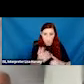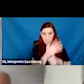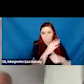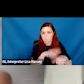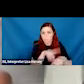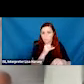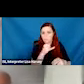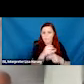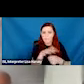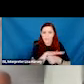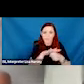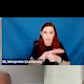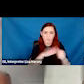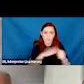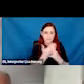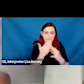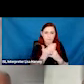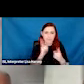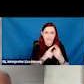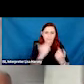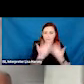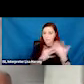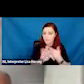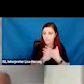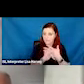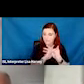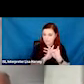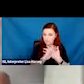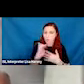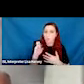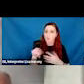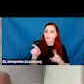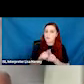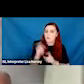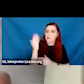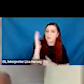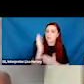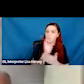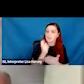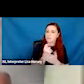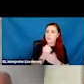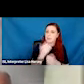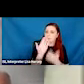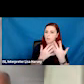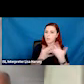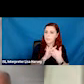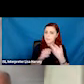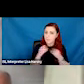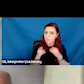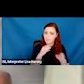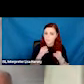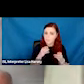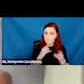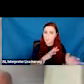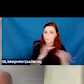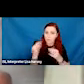of accessibility and fire safety. Eoin also lectures part-time in fire safety practice, postgraduate diploma